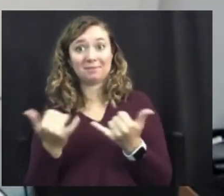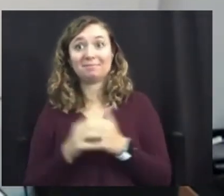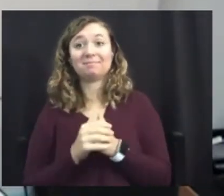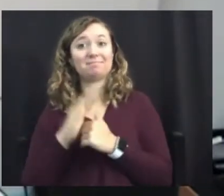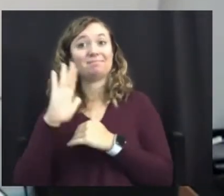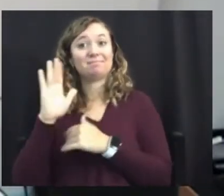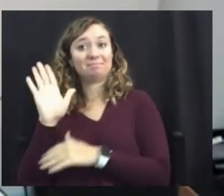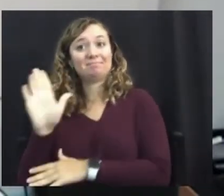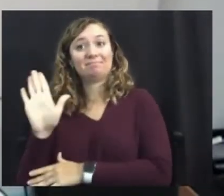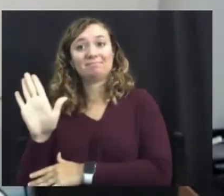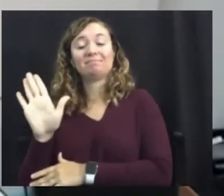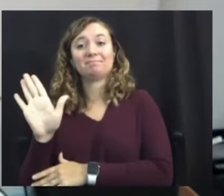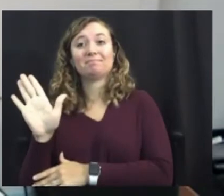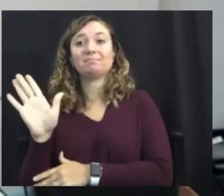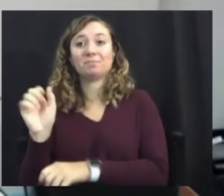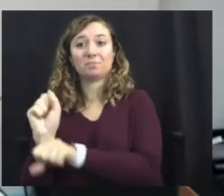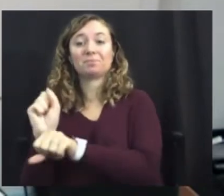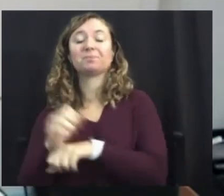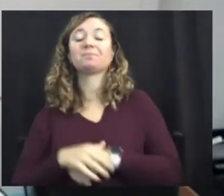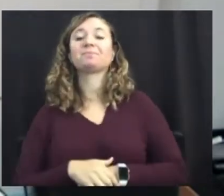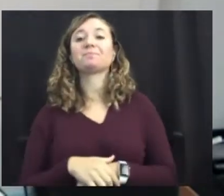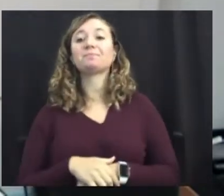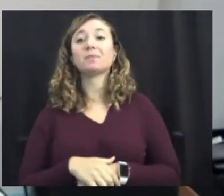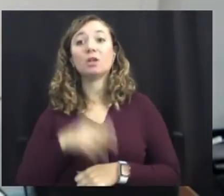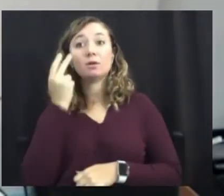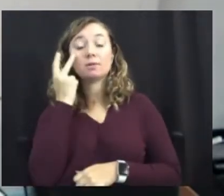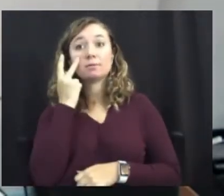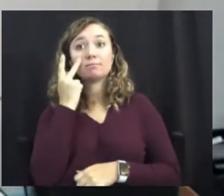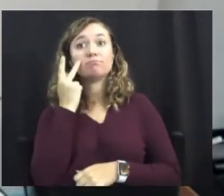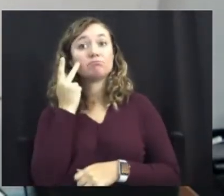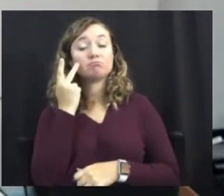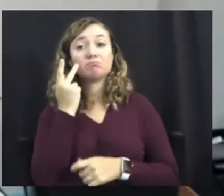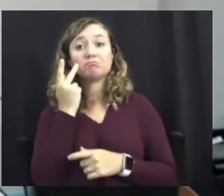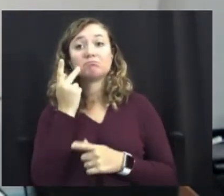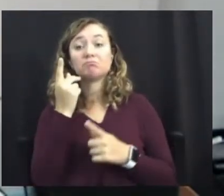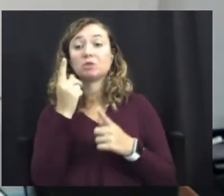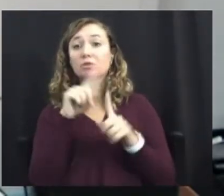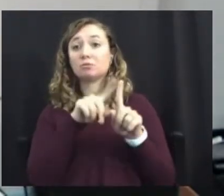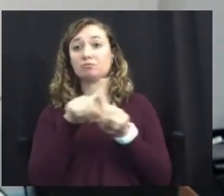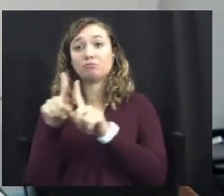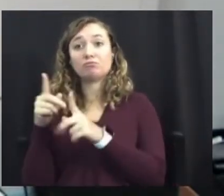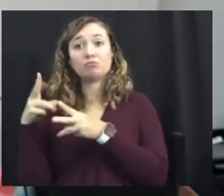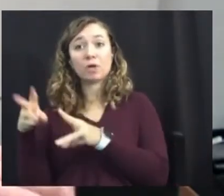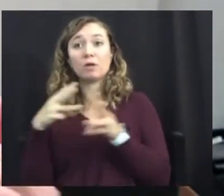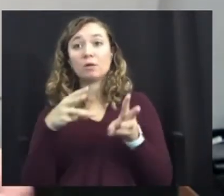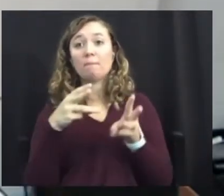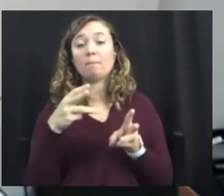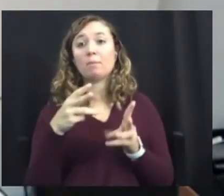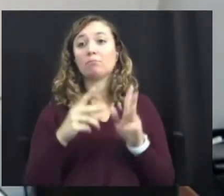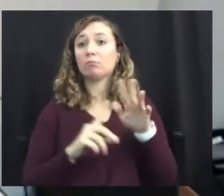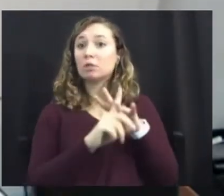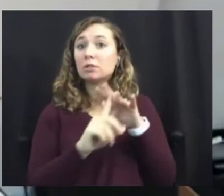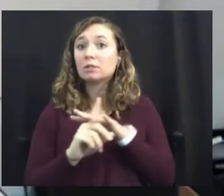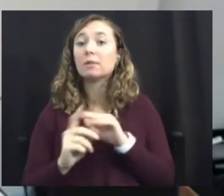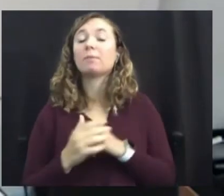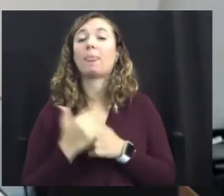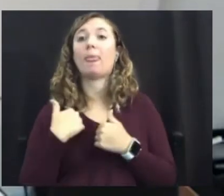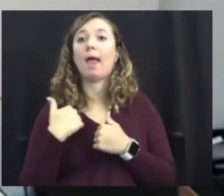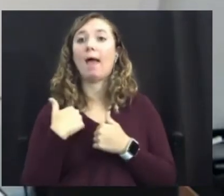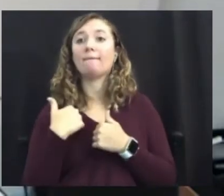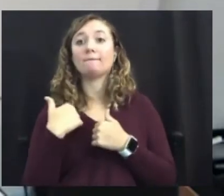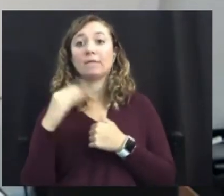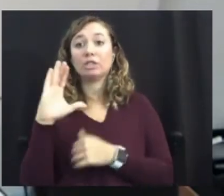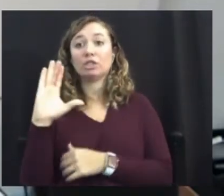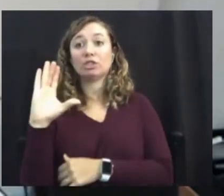You will be able to see multiple ways to participate with this conference. So there is a chat box there available